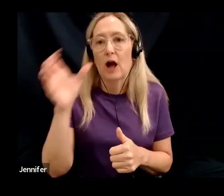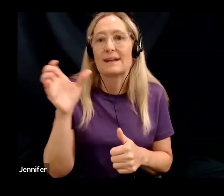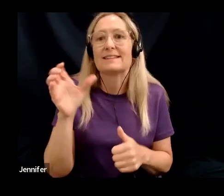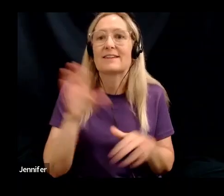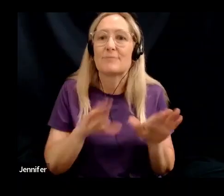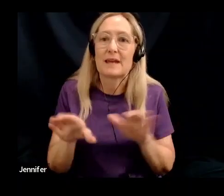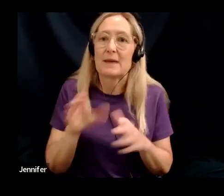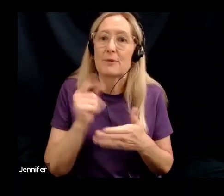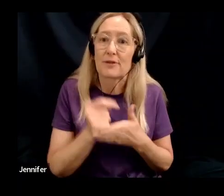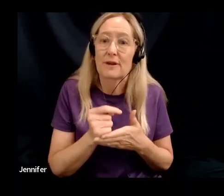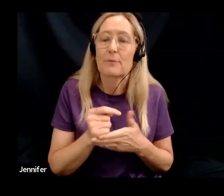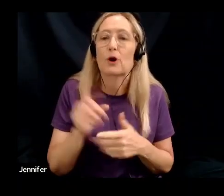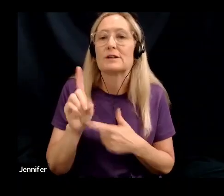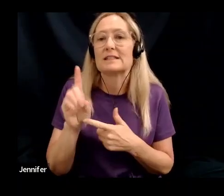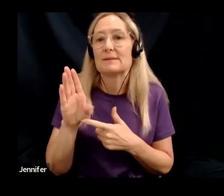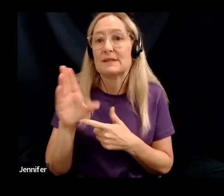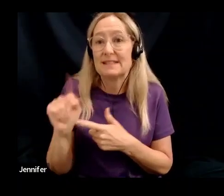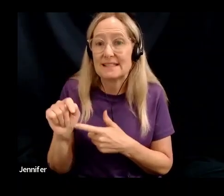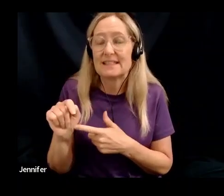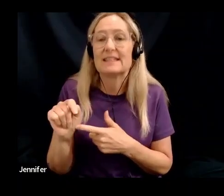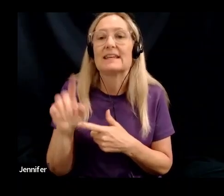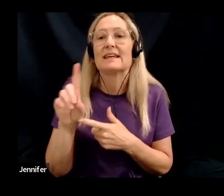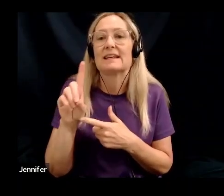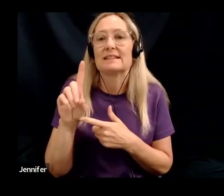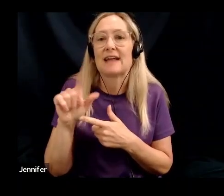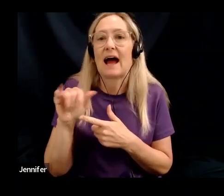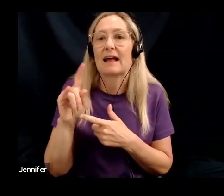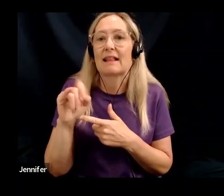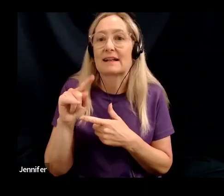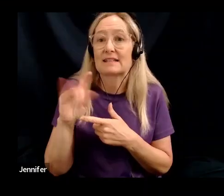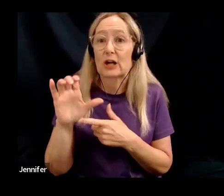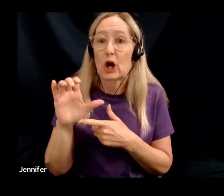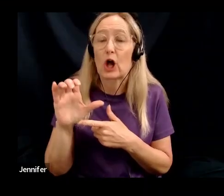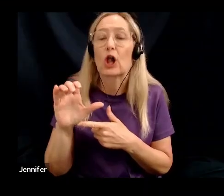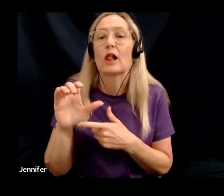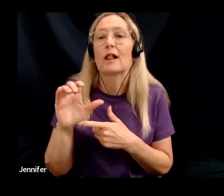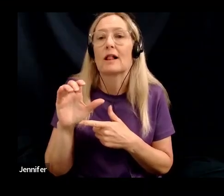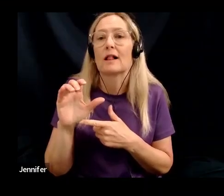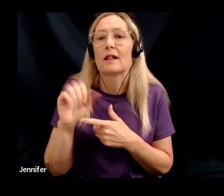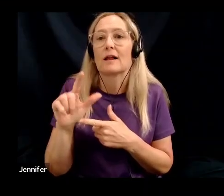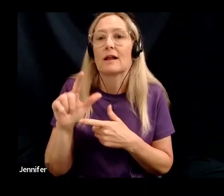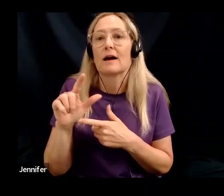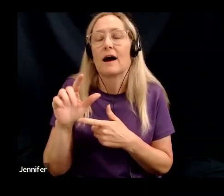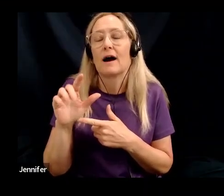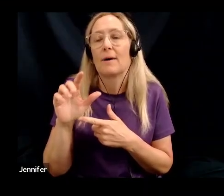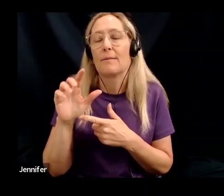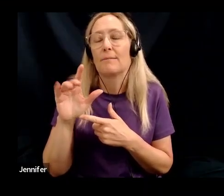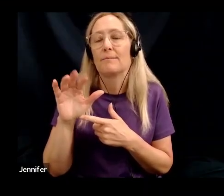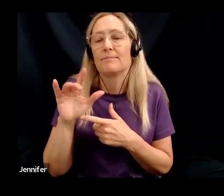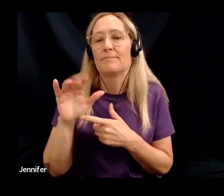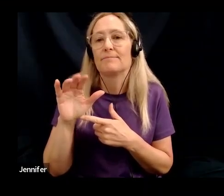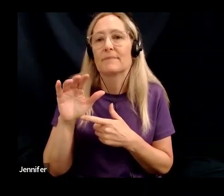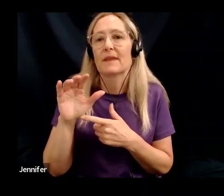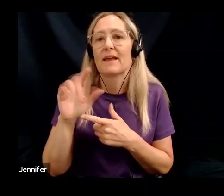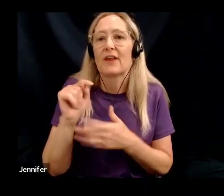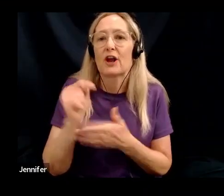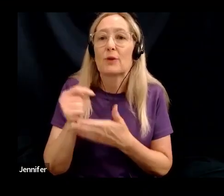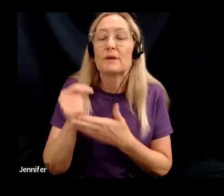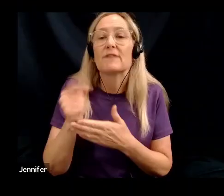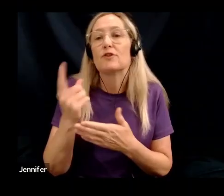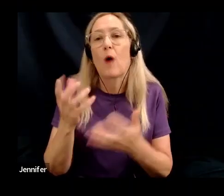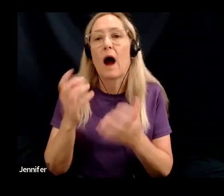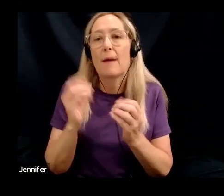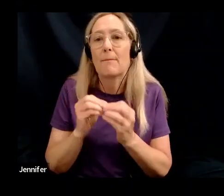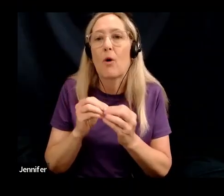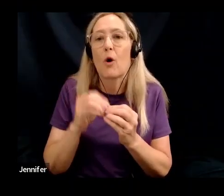therapy, or DBT, dialectical behavioral therapy. So if these are things that you are wanting more, one-on-one